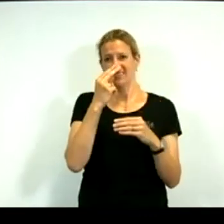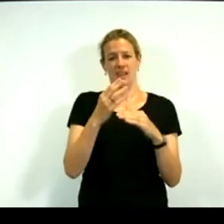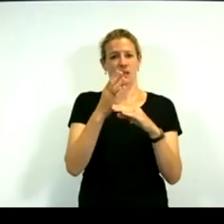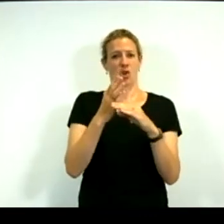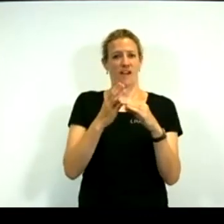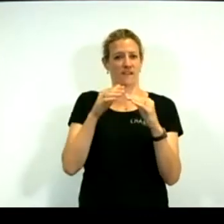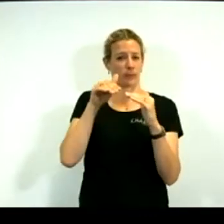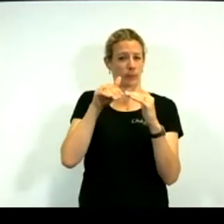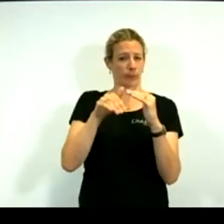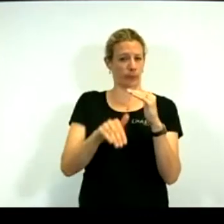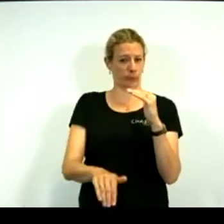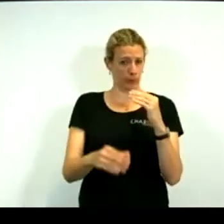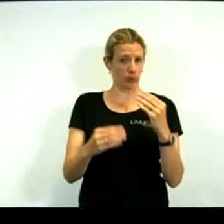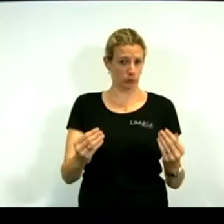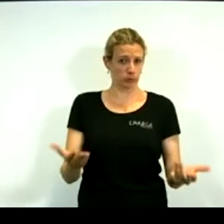getting worse?